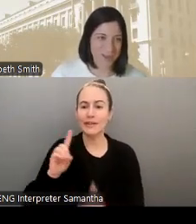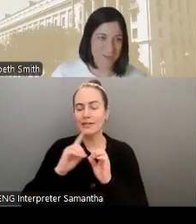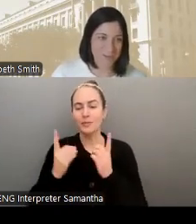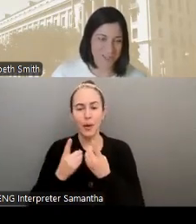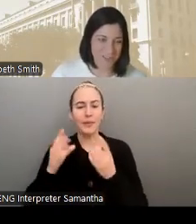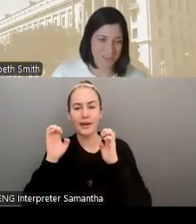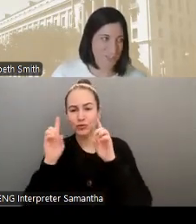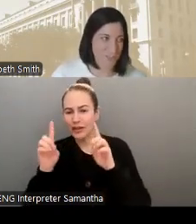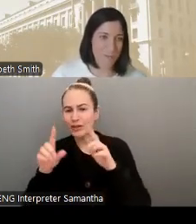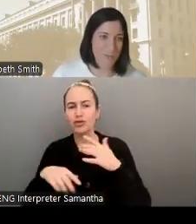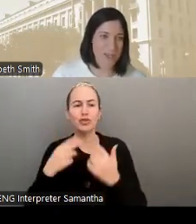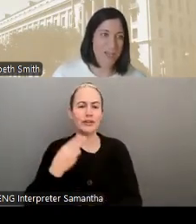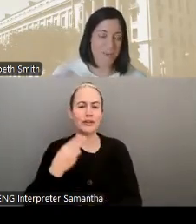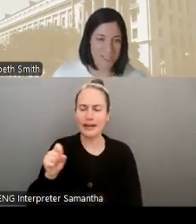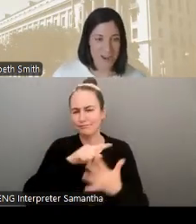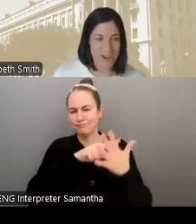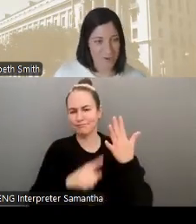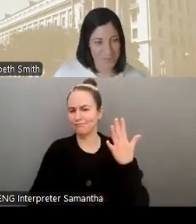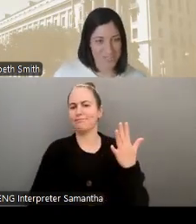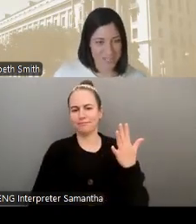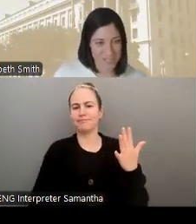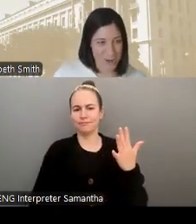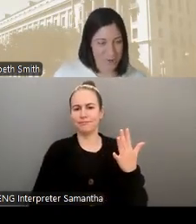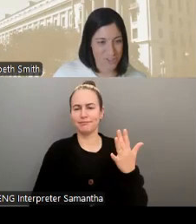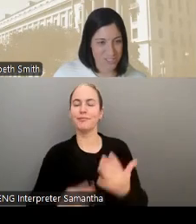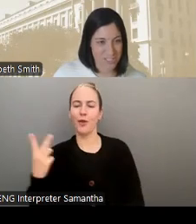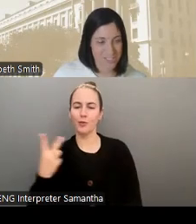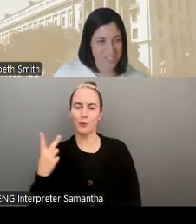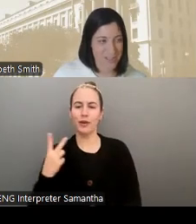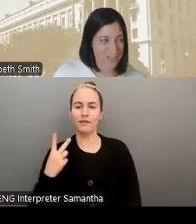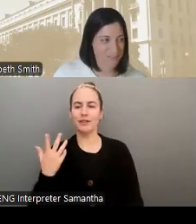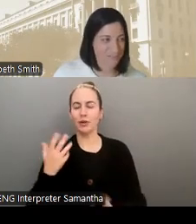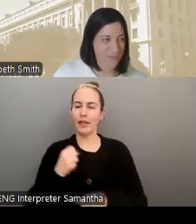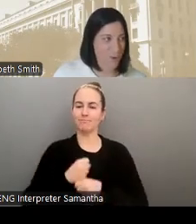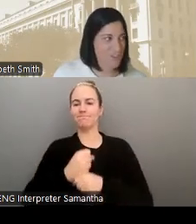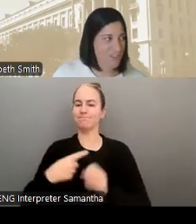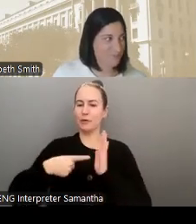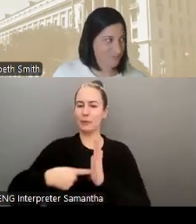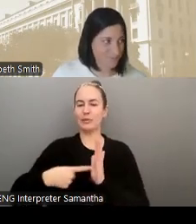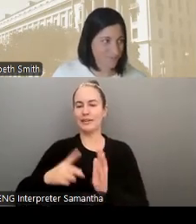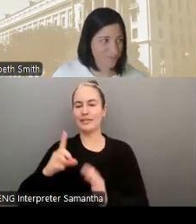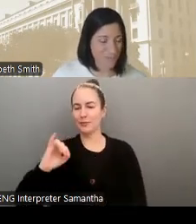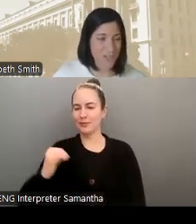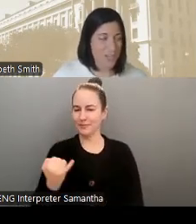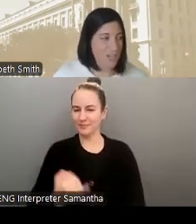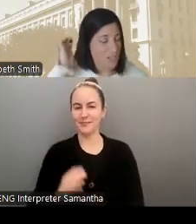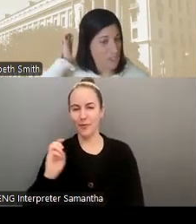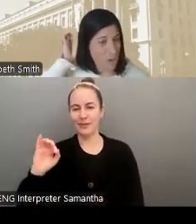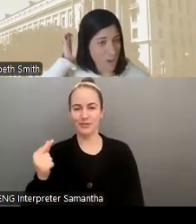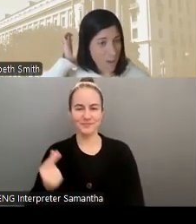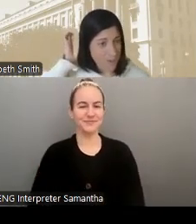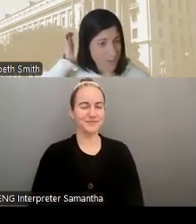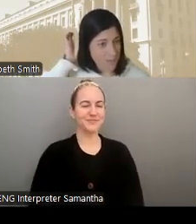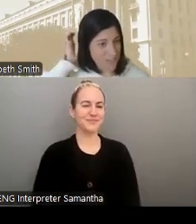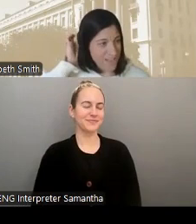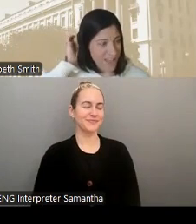other government agencies as well. But Marie and I are here representing the Department of Justice OIG. So